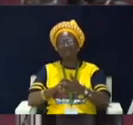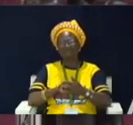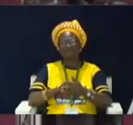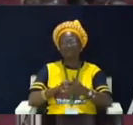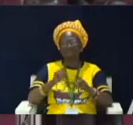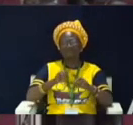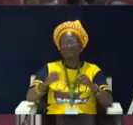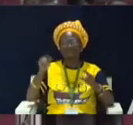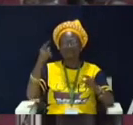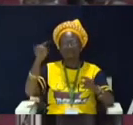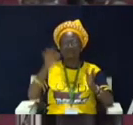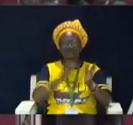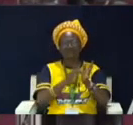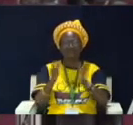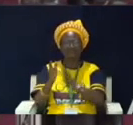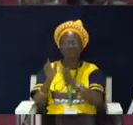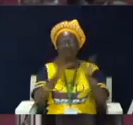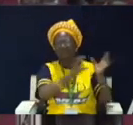But for Jesus Christ,